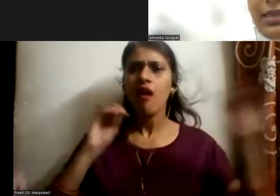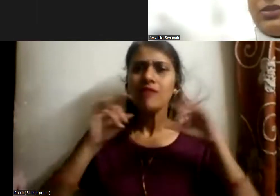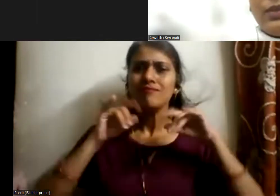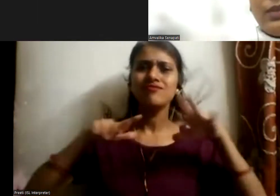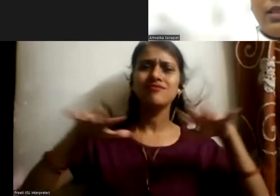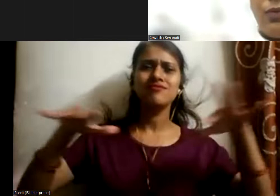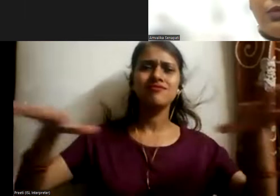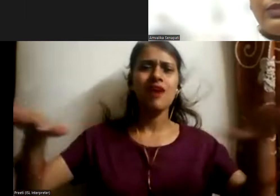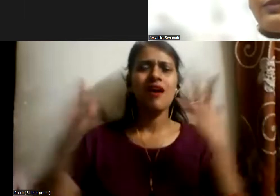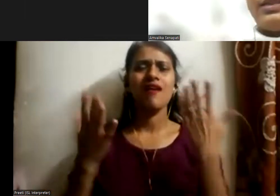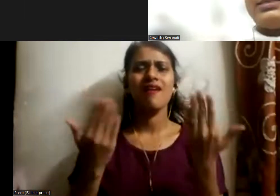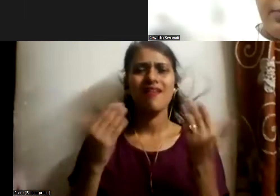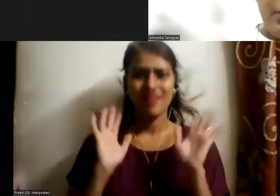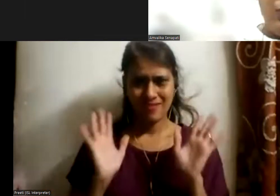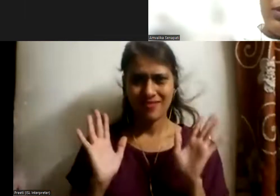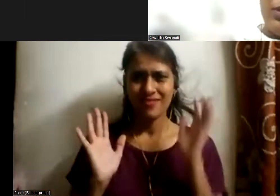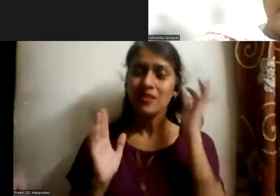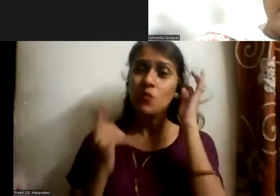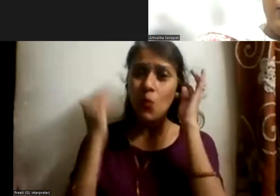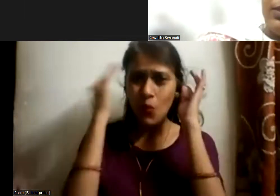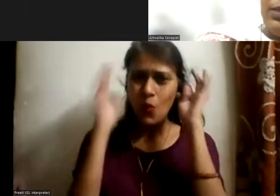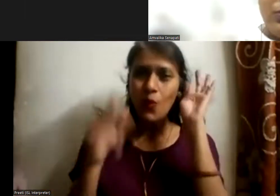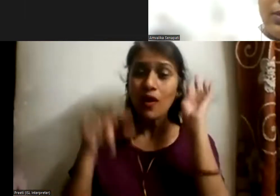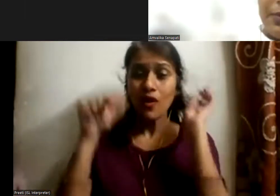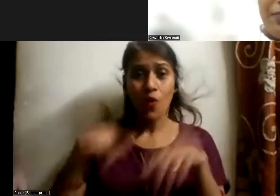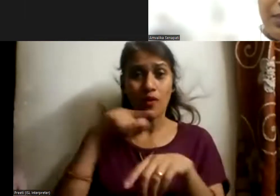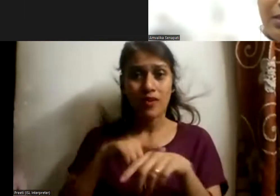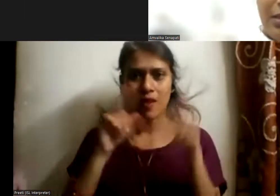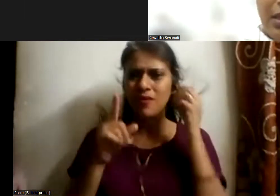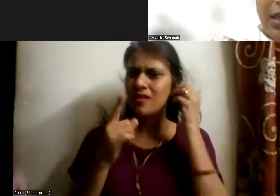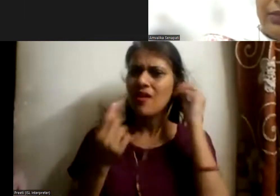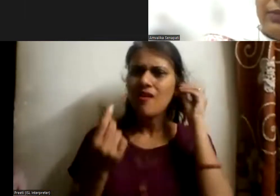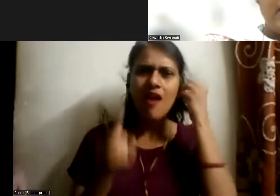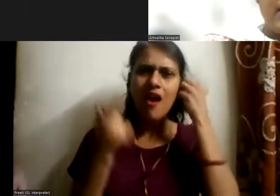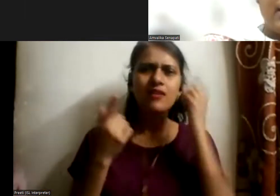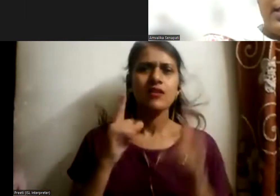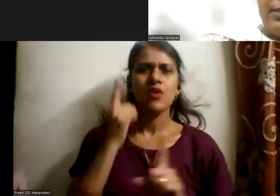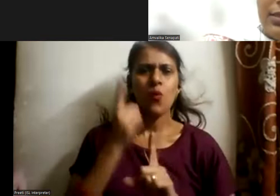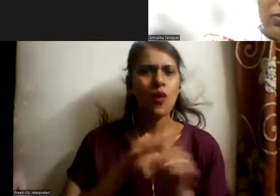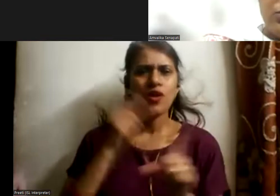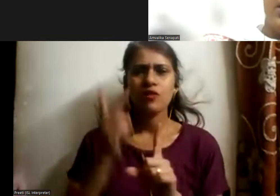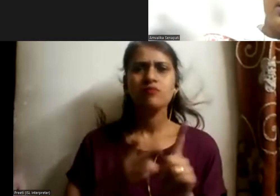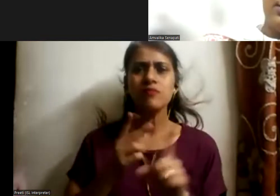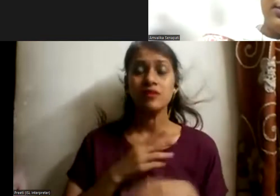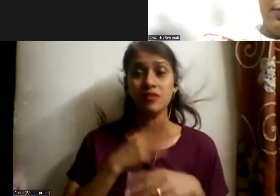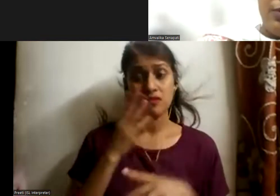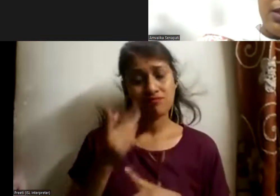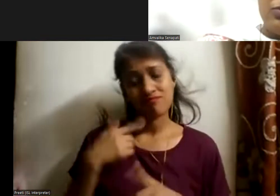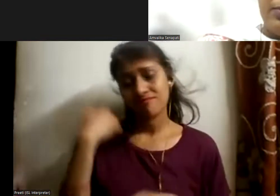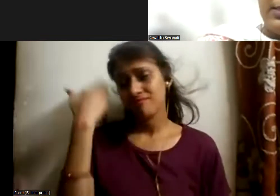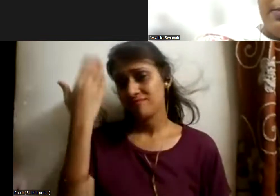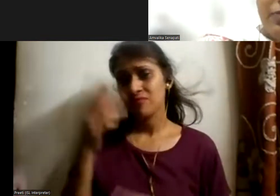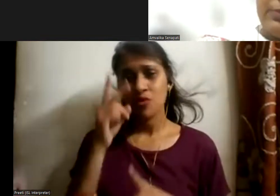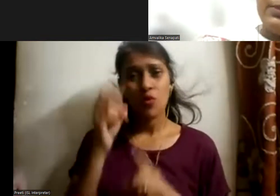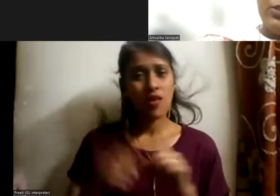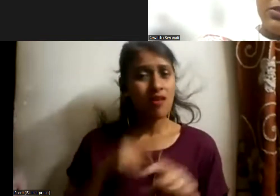the key to it, and only with awareness and with time, it won't happen in 1 year, 2 year. It will probably take at least 2 decades for us